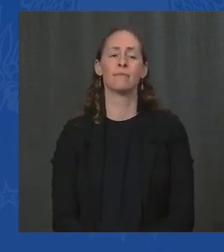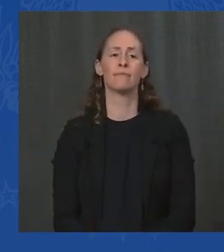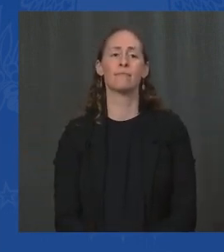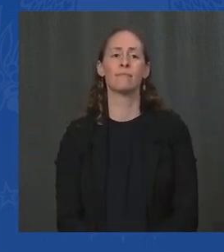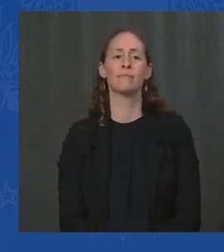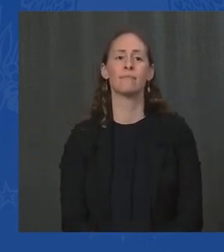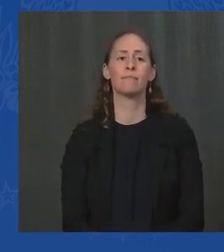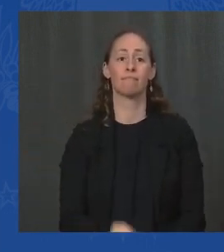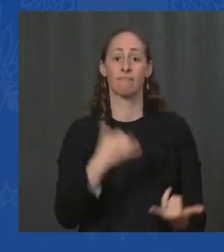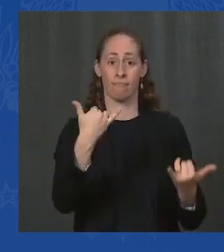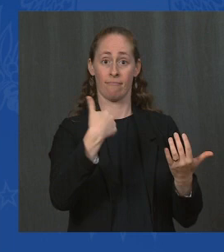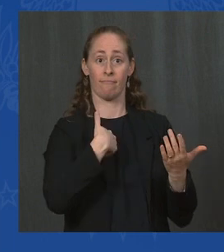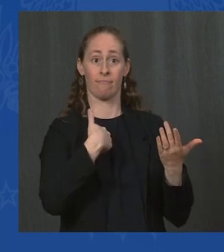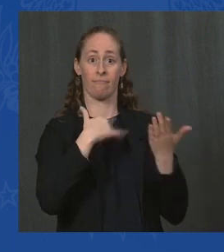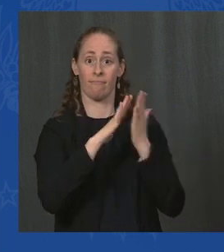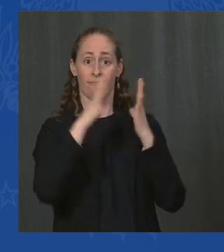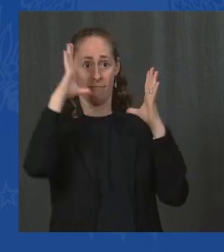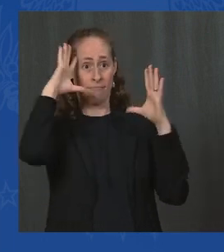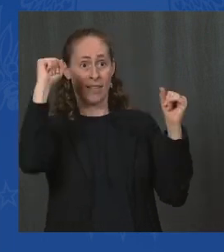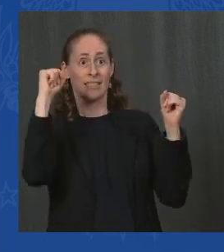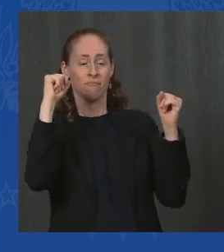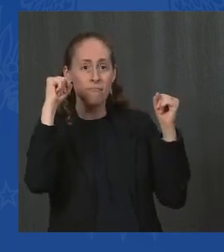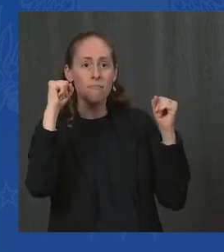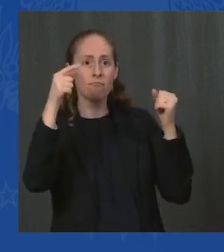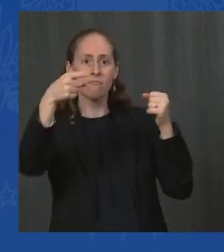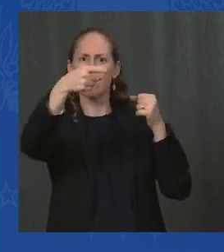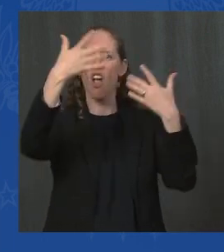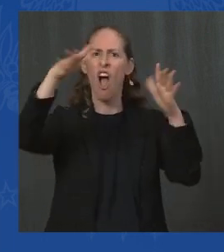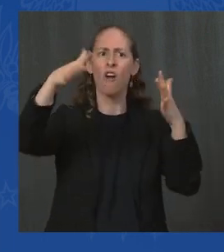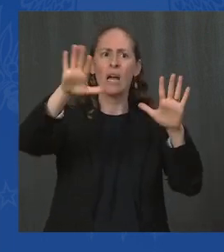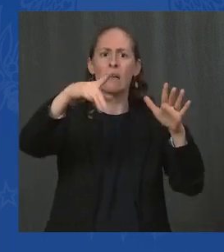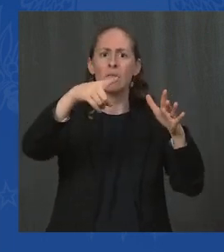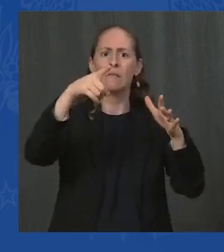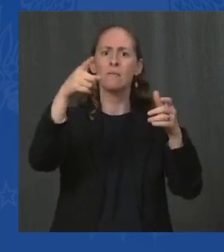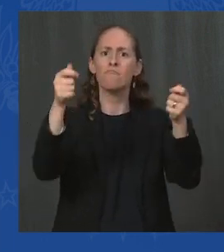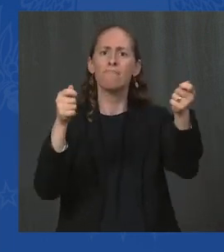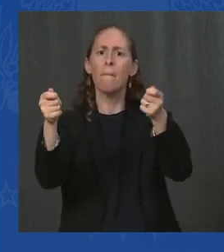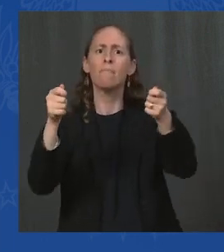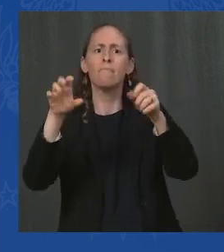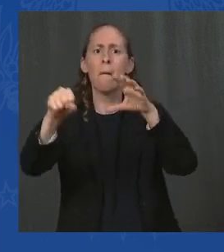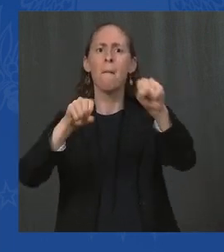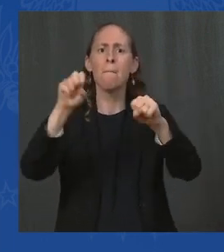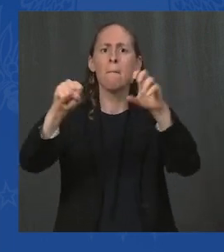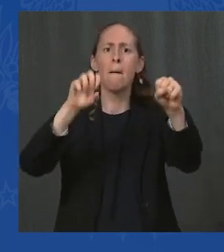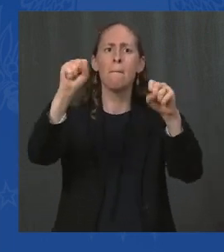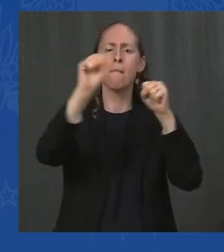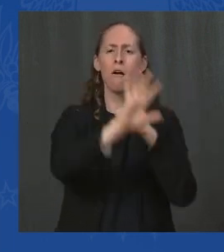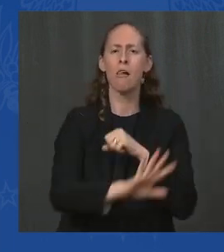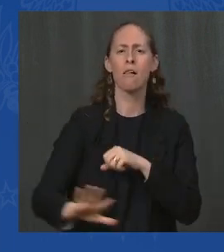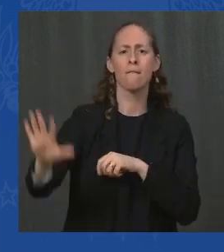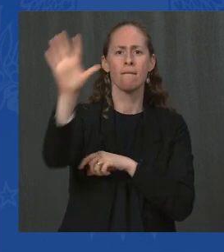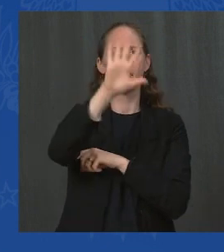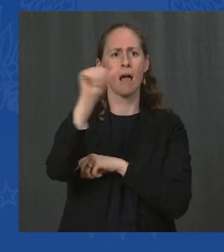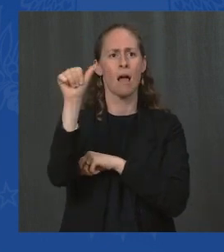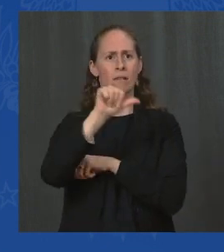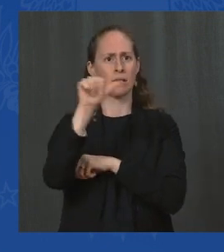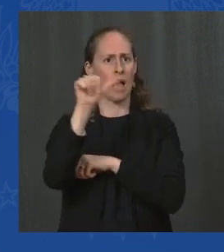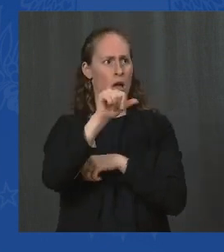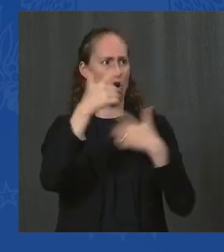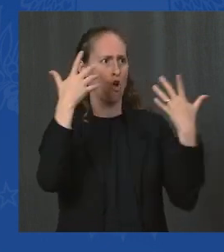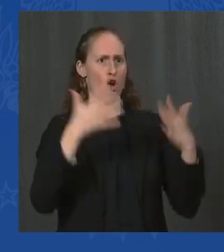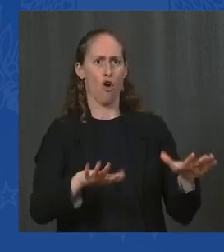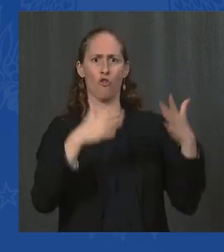2001, controlling or contesting nearly half of the country. The previous administration's